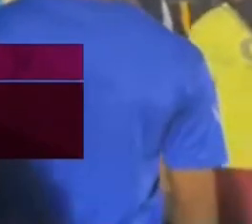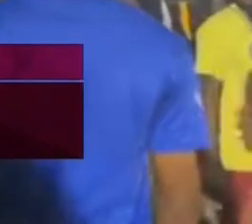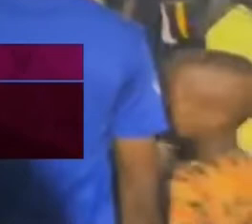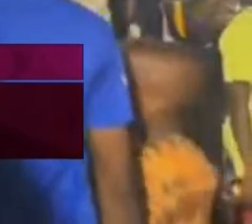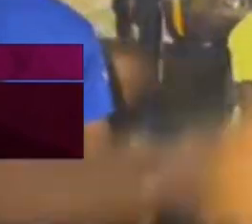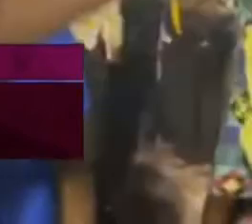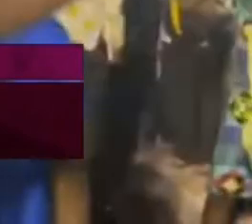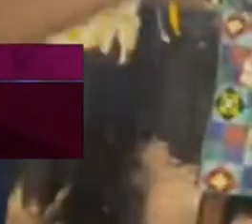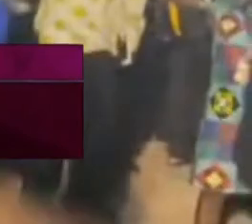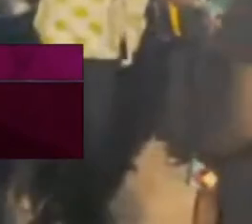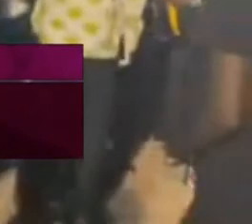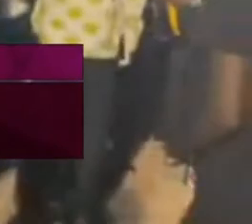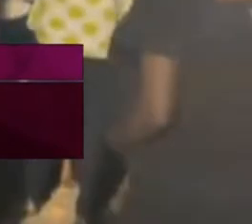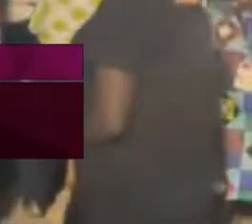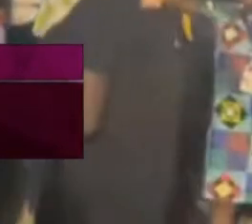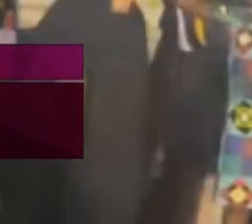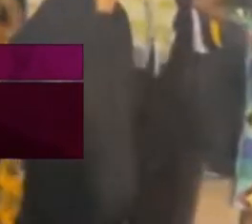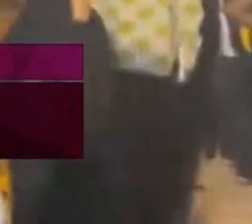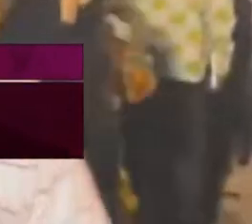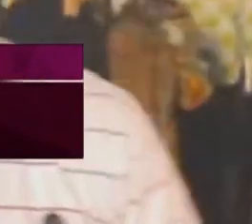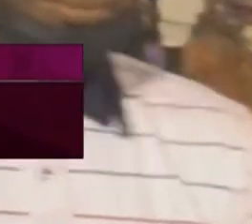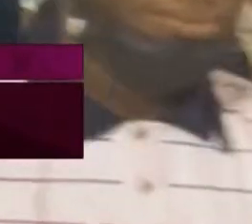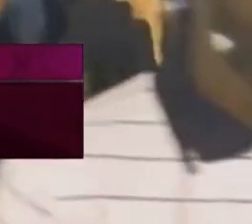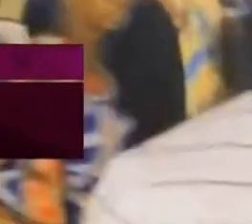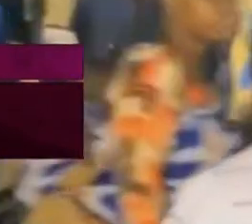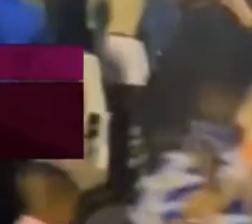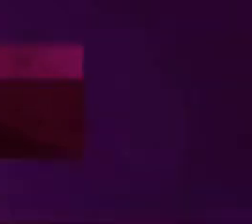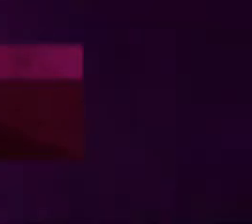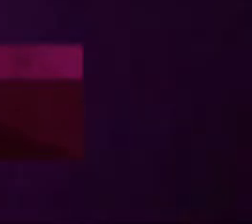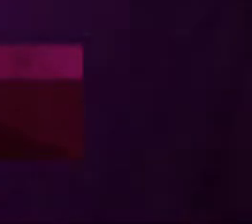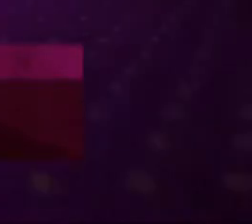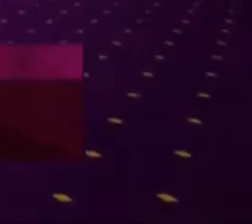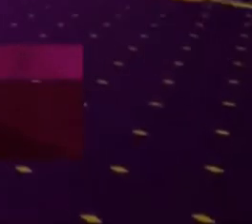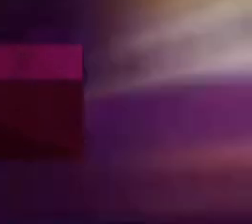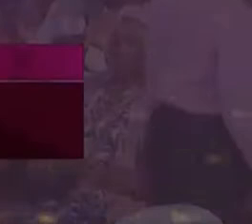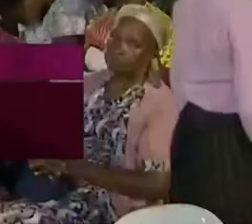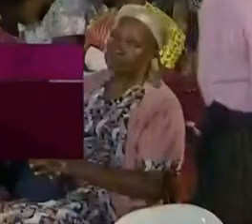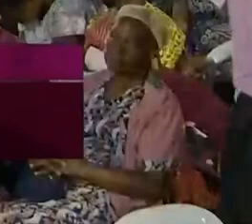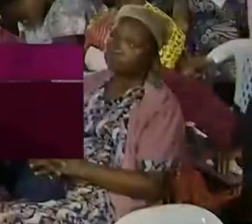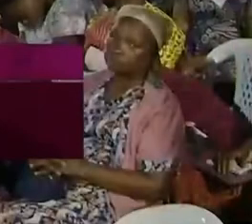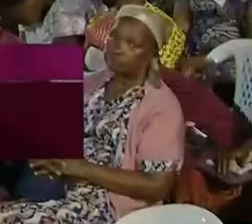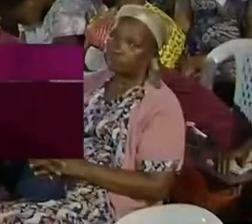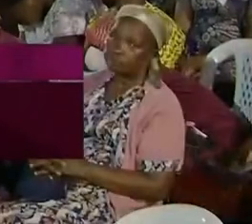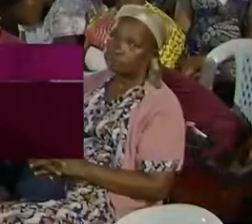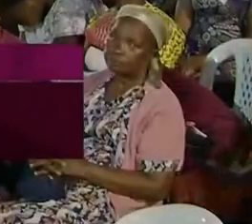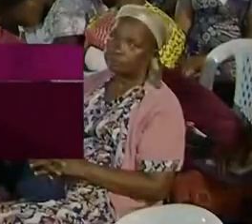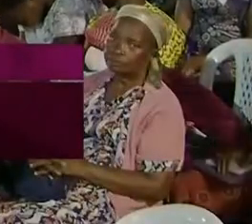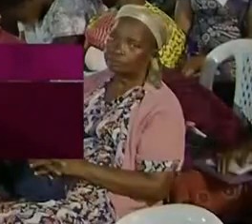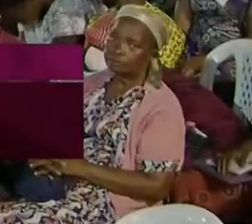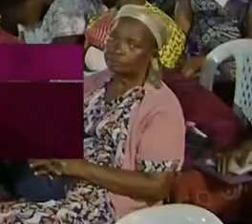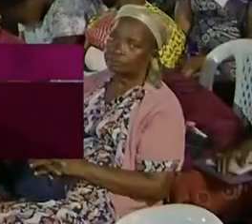get yours. Thank you. See you there. Those who are far away, I hope the counselors